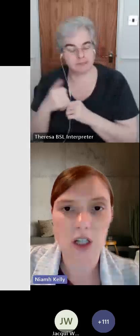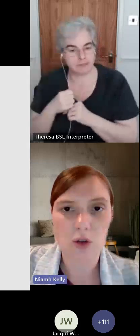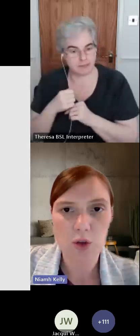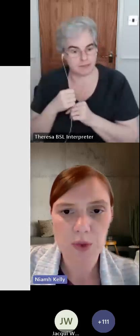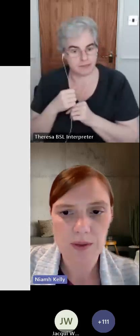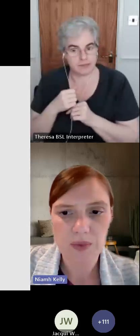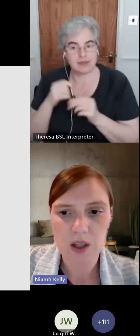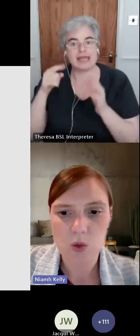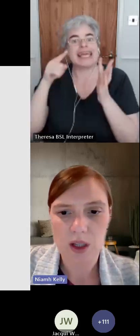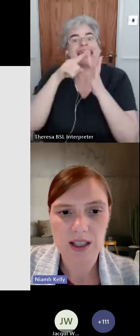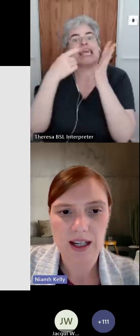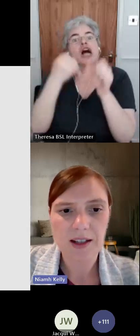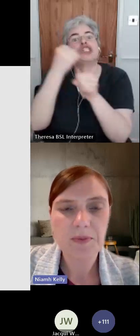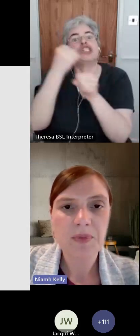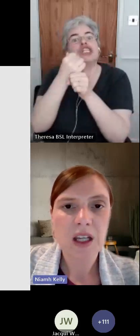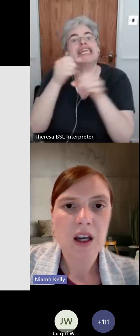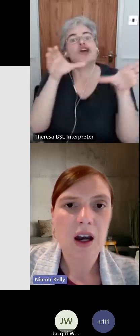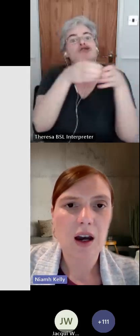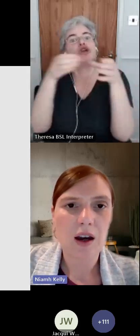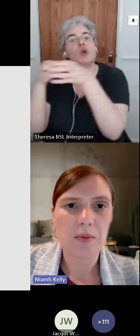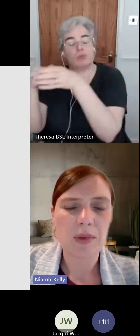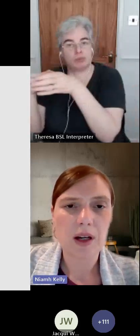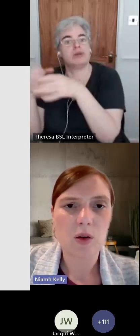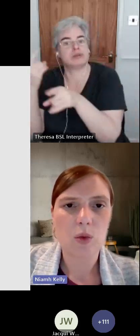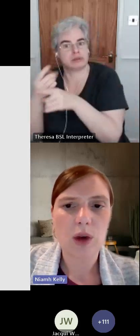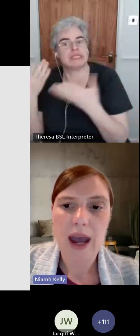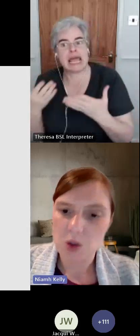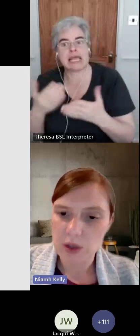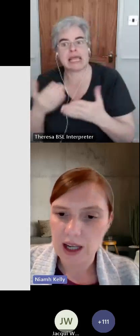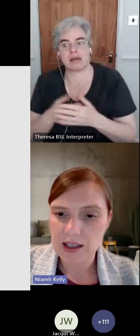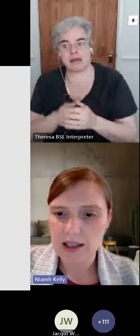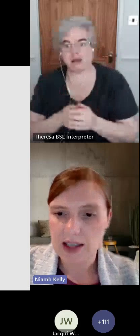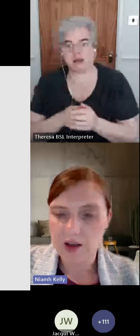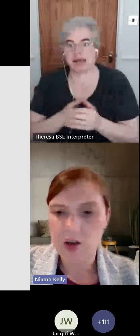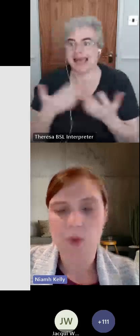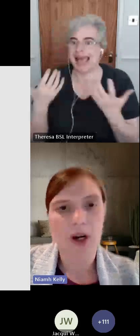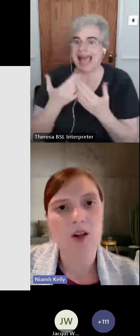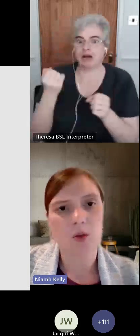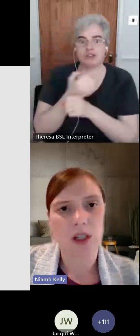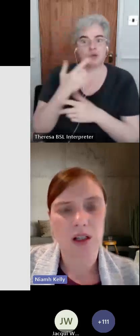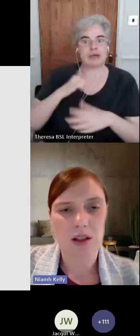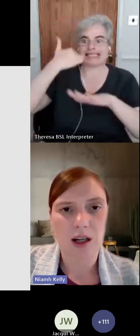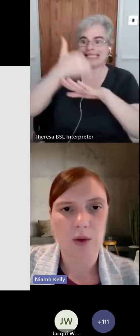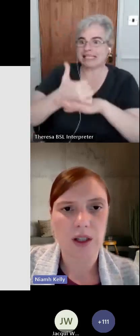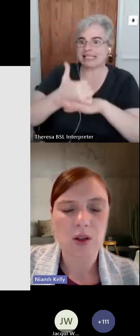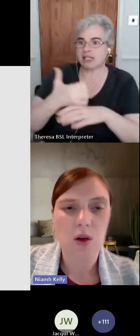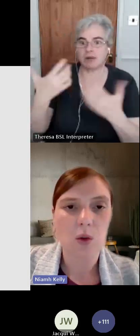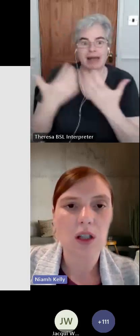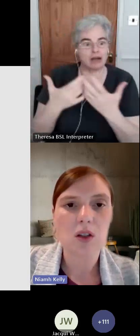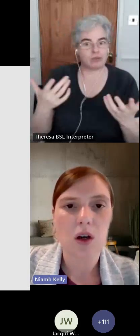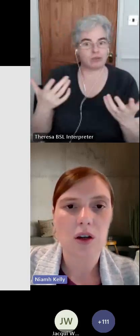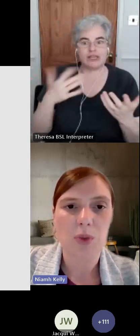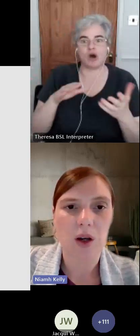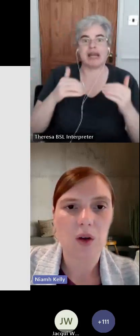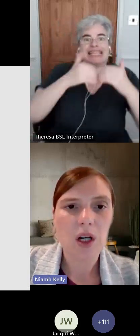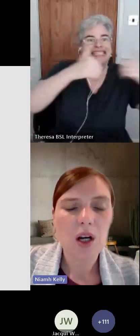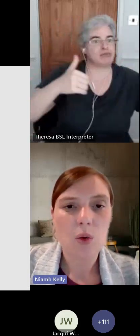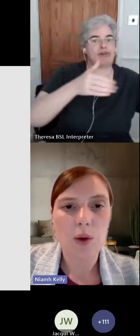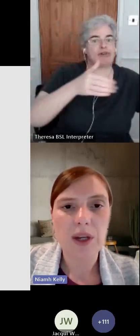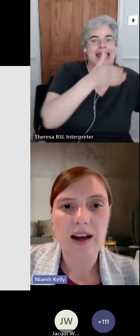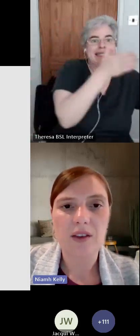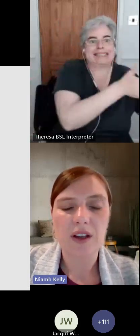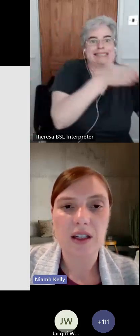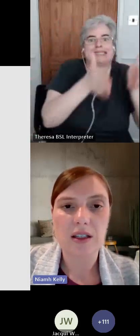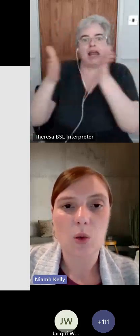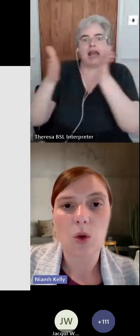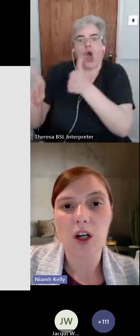the ERG groups as well today. Um, how do we get set up, or how do we not silo it? So I wanted to talk about